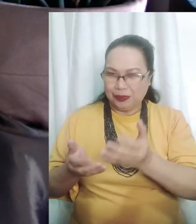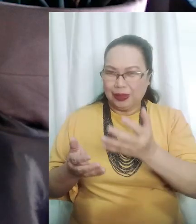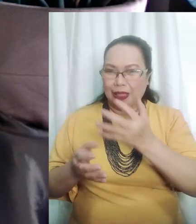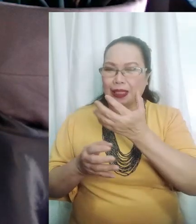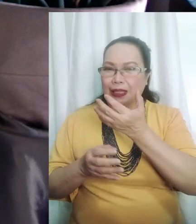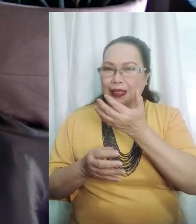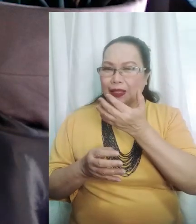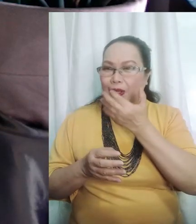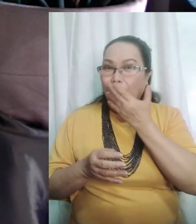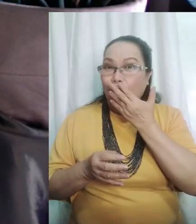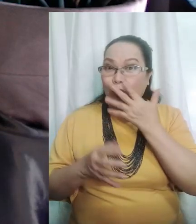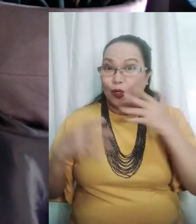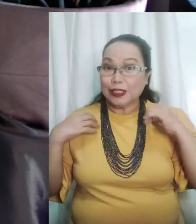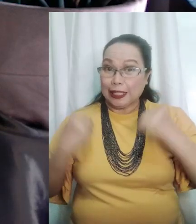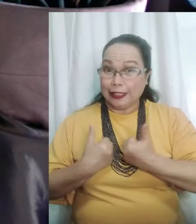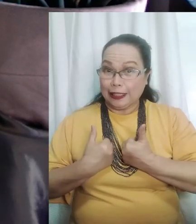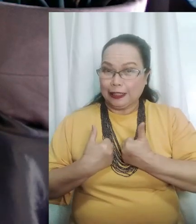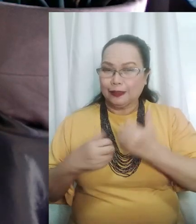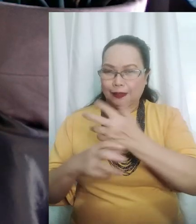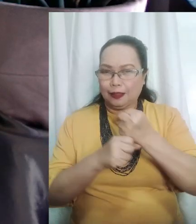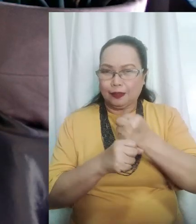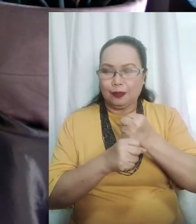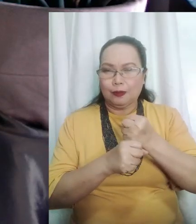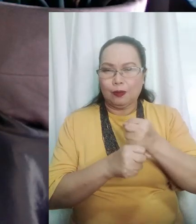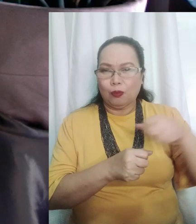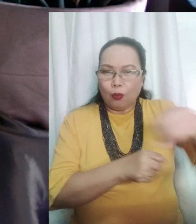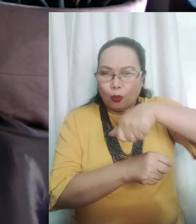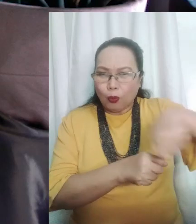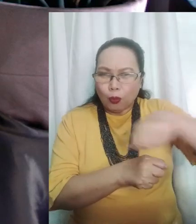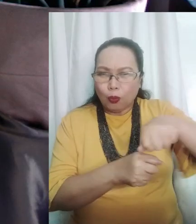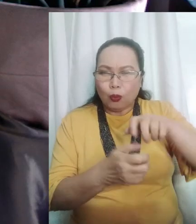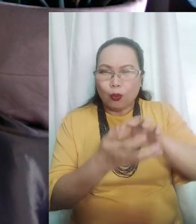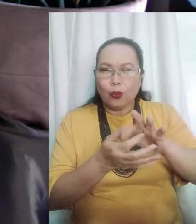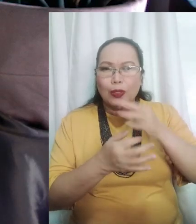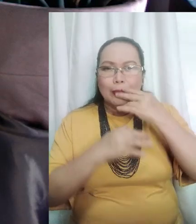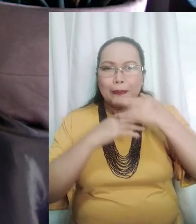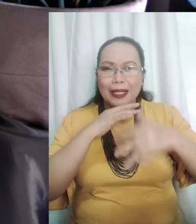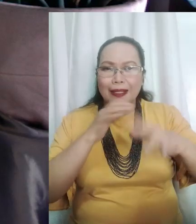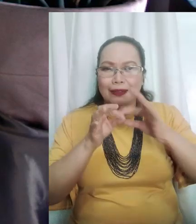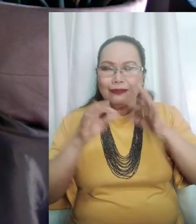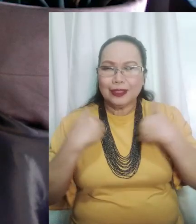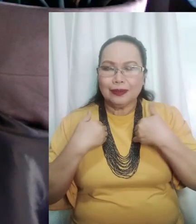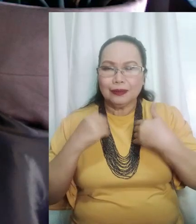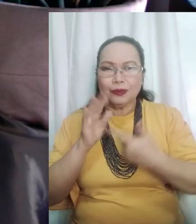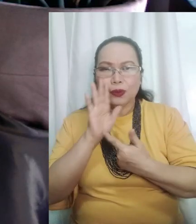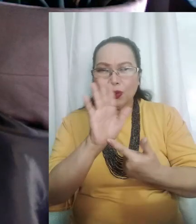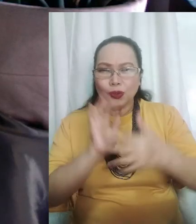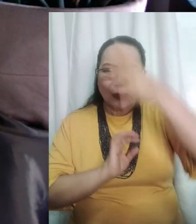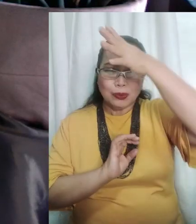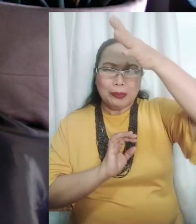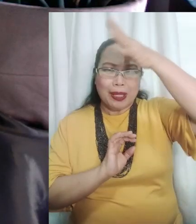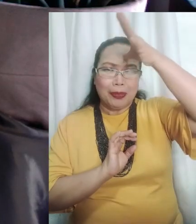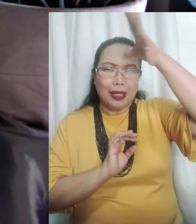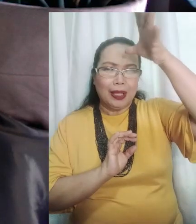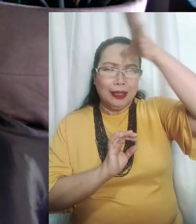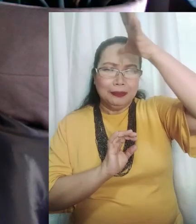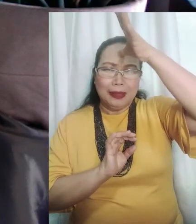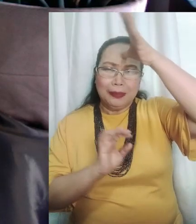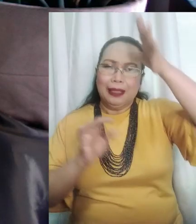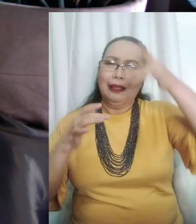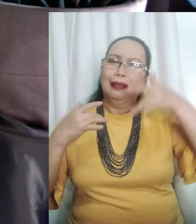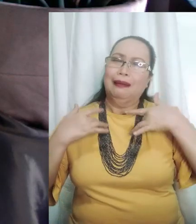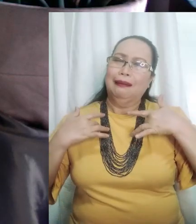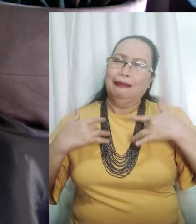robe, blemished it with animal blood, and then that's what they showed to Jacob. Oh, poor